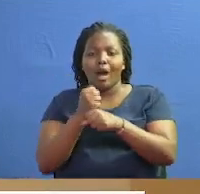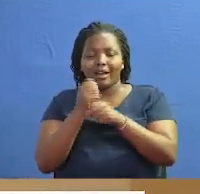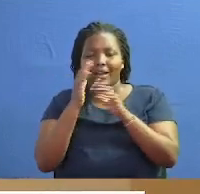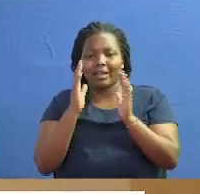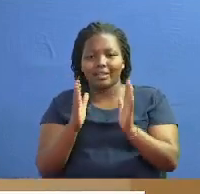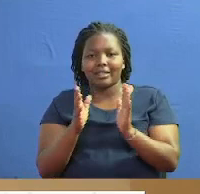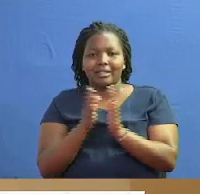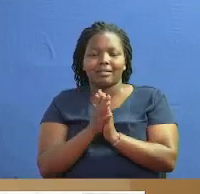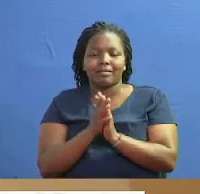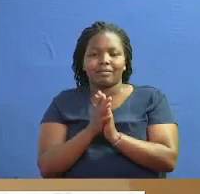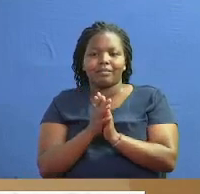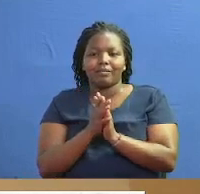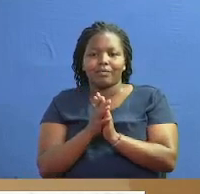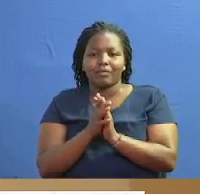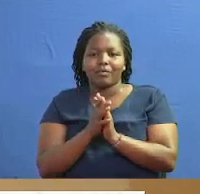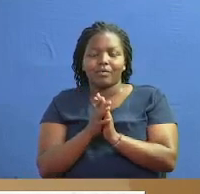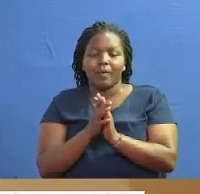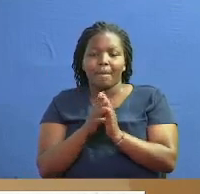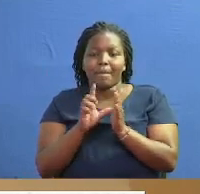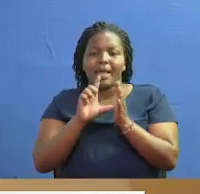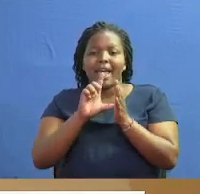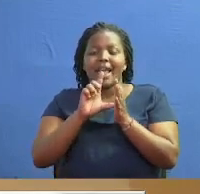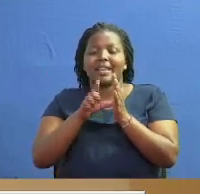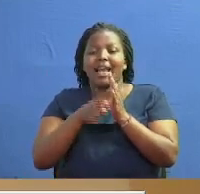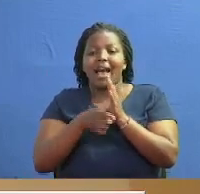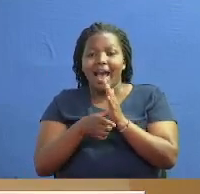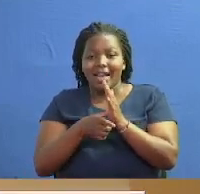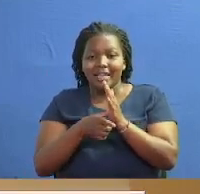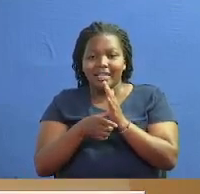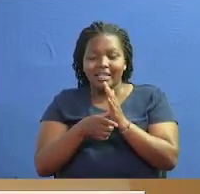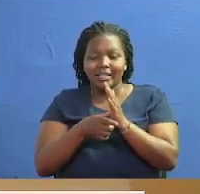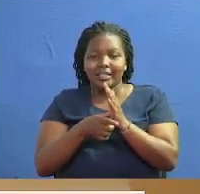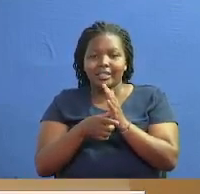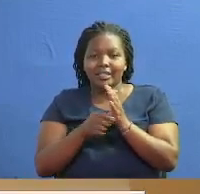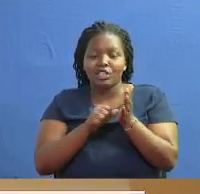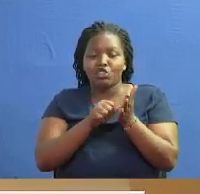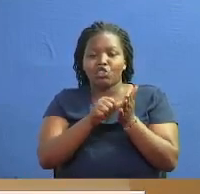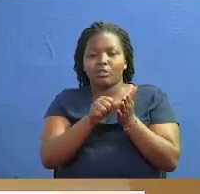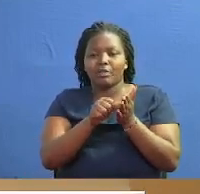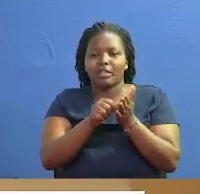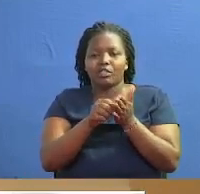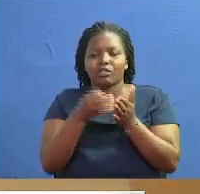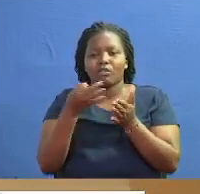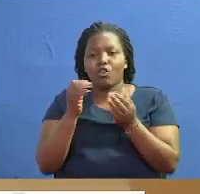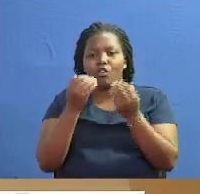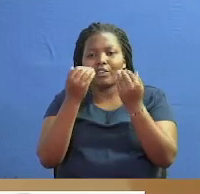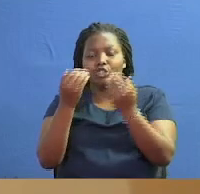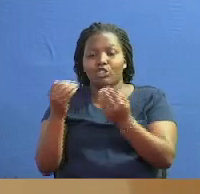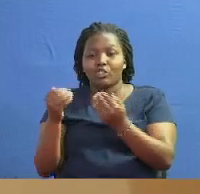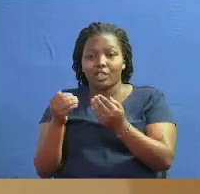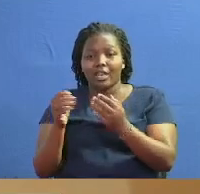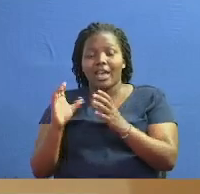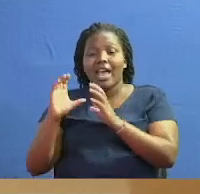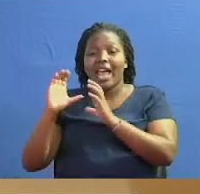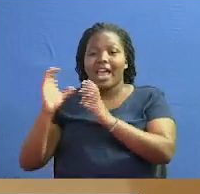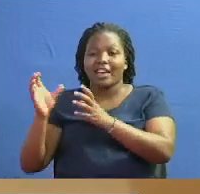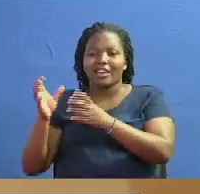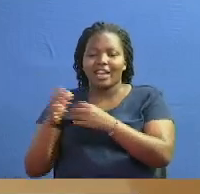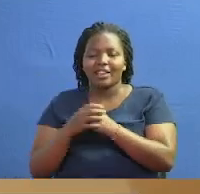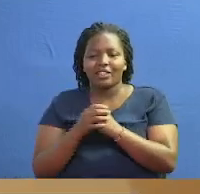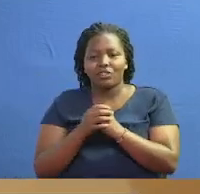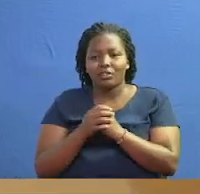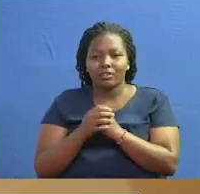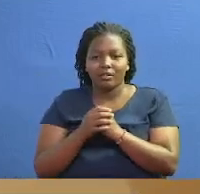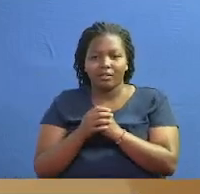diagnosis and early treatment for those children who have malaria, and we should encourage an uptake of these vaccines,